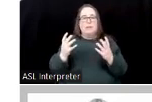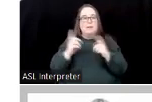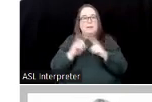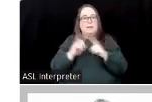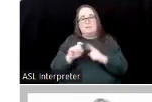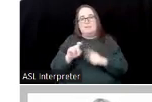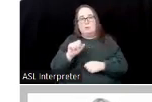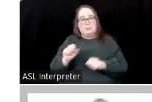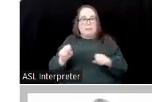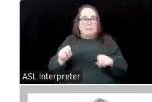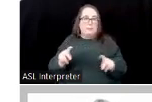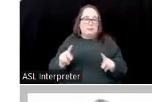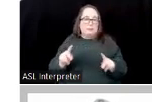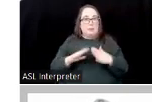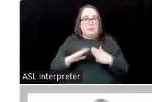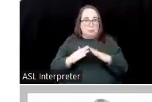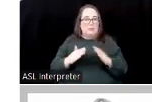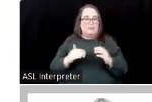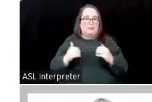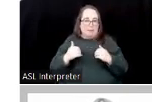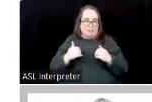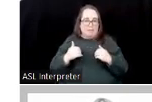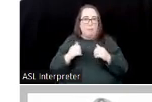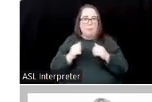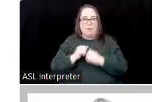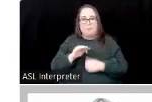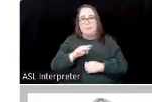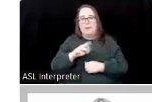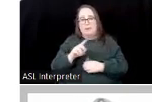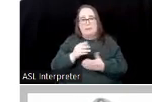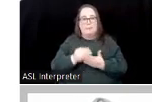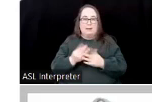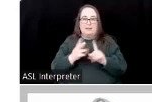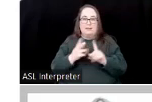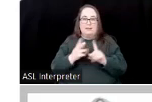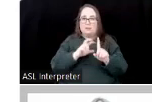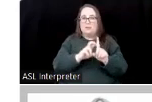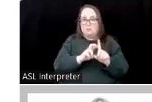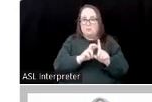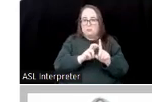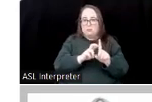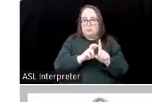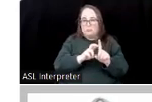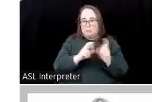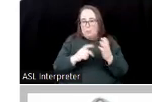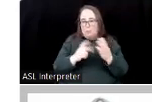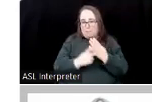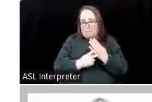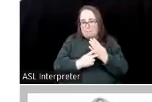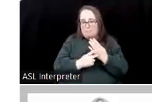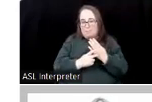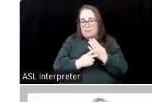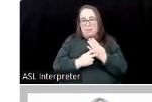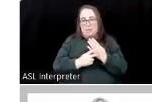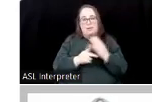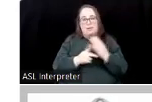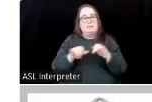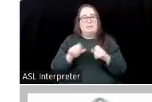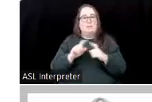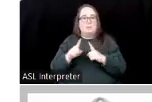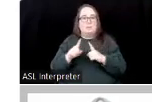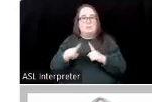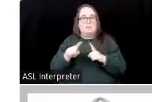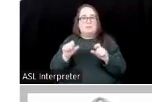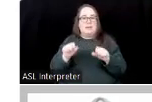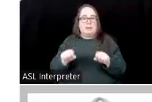and opportunities that communities have through the Medicaid Money Follows the Person program, supplemental services, are similar to those that can also